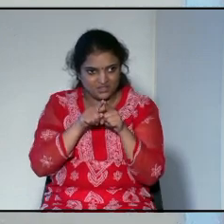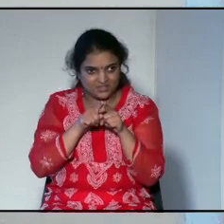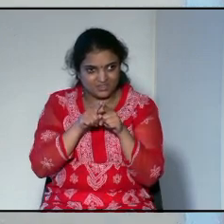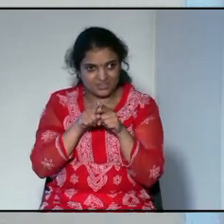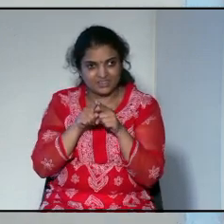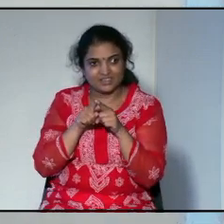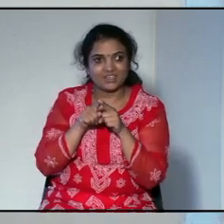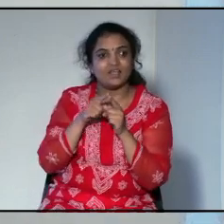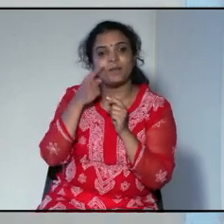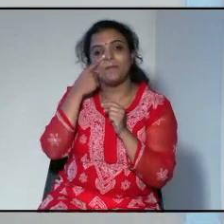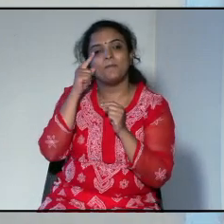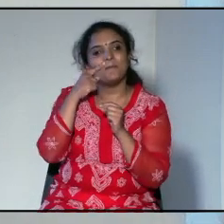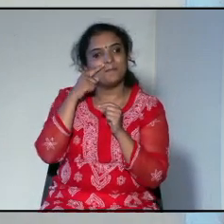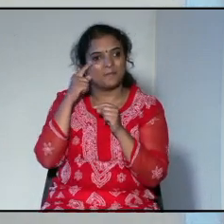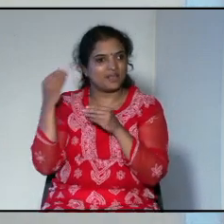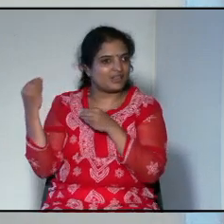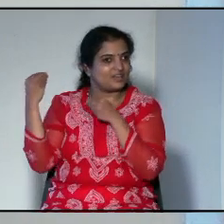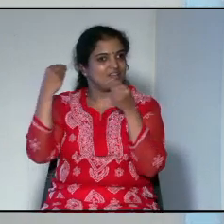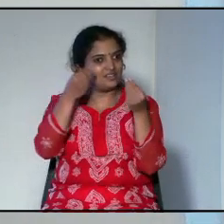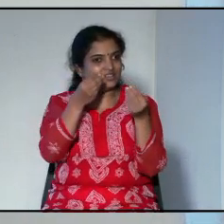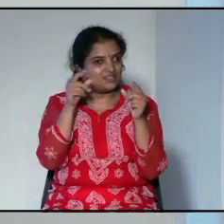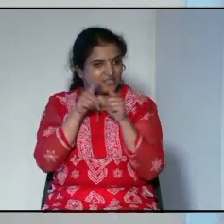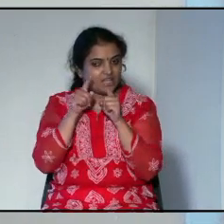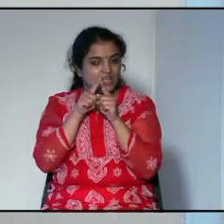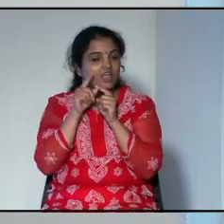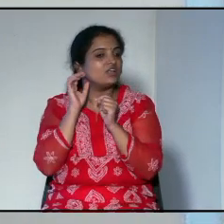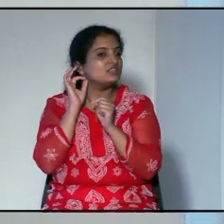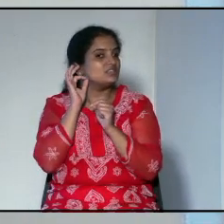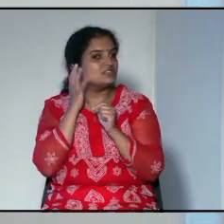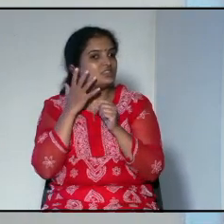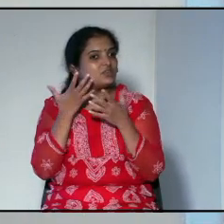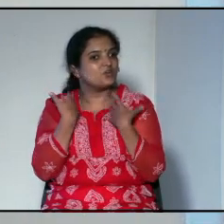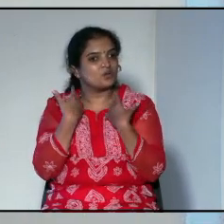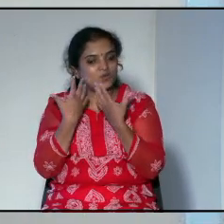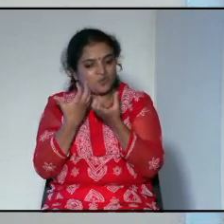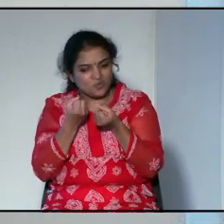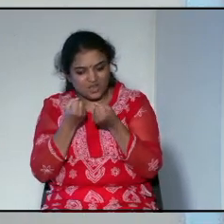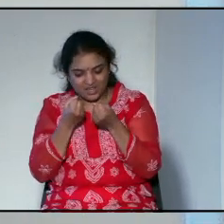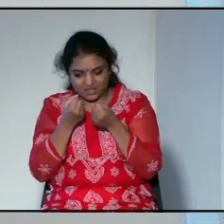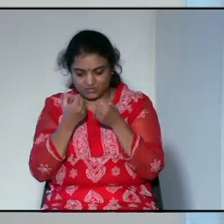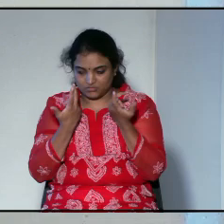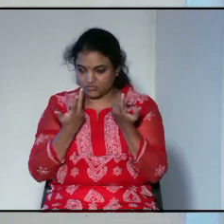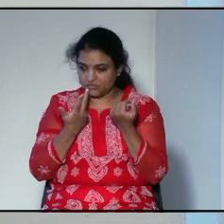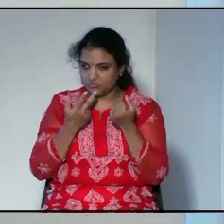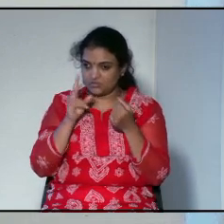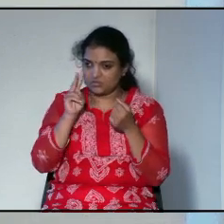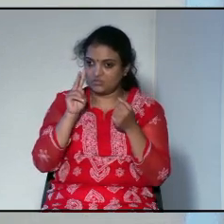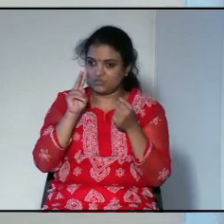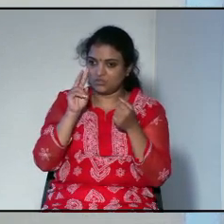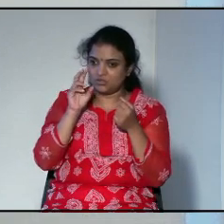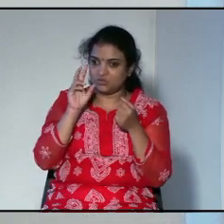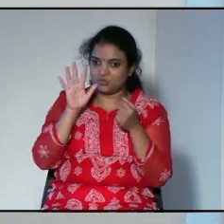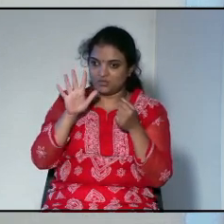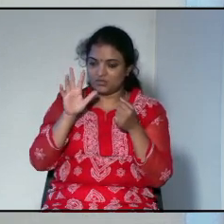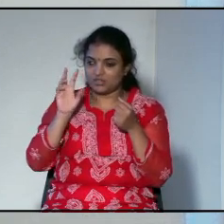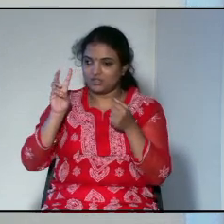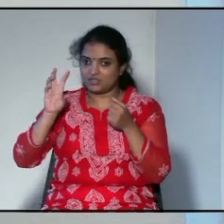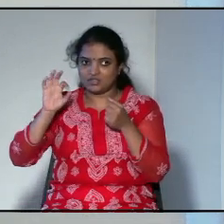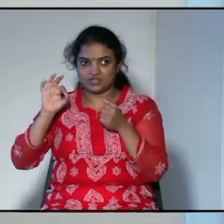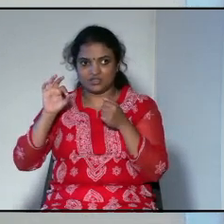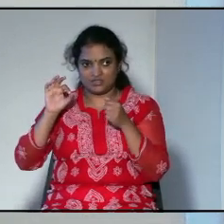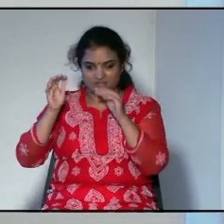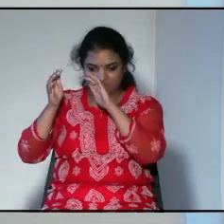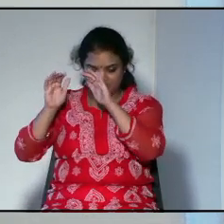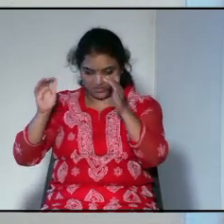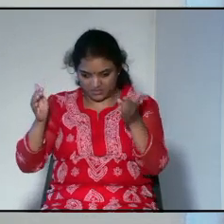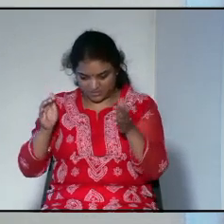silver anniversary. Yeah. And it was to be done in silver. But she wanted some 25, 30 kilos of silver for a sculpture which